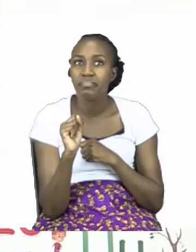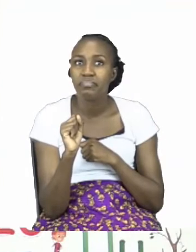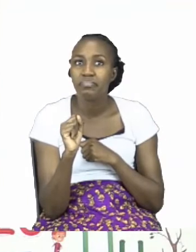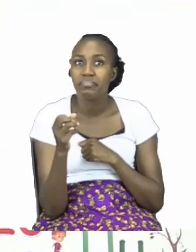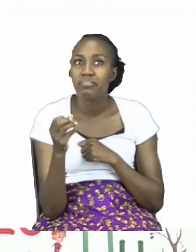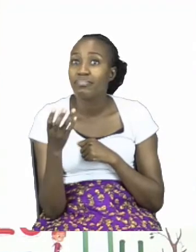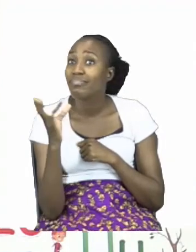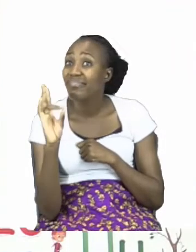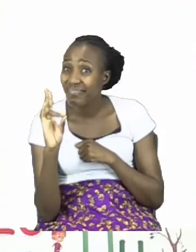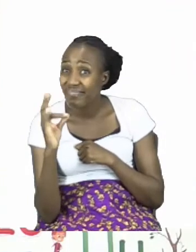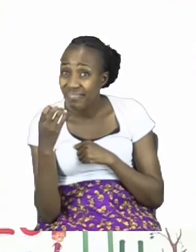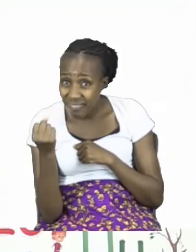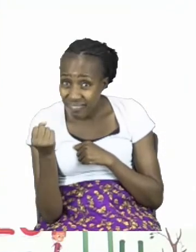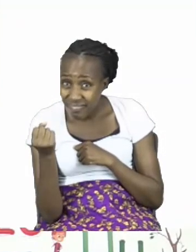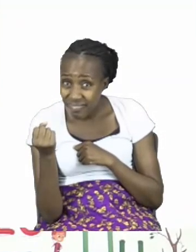7.